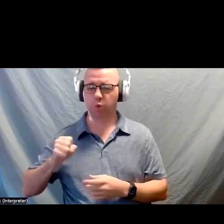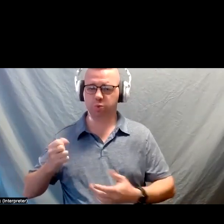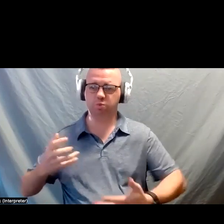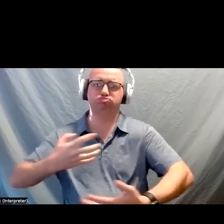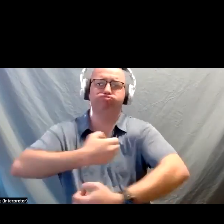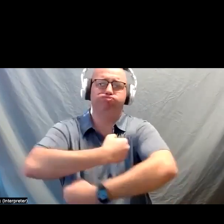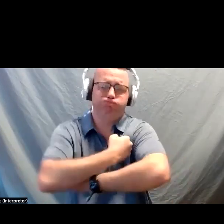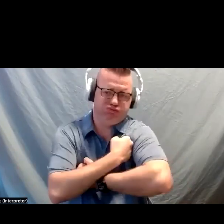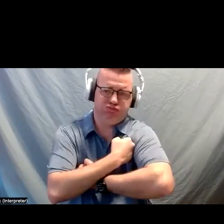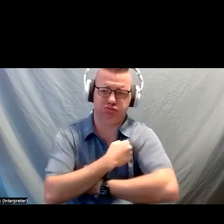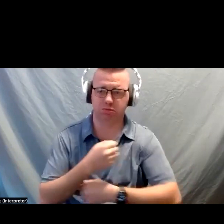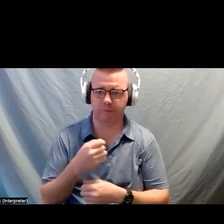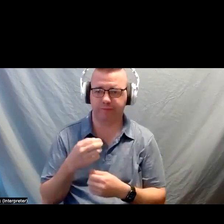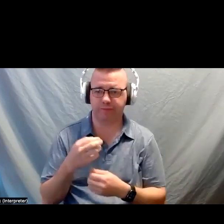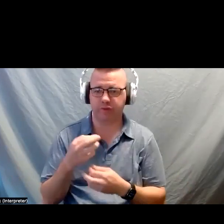her sources.